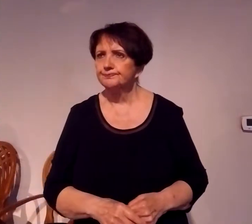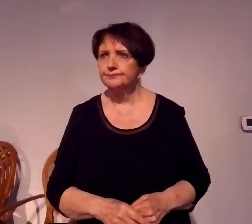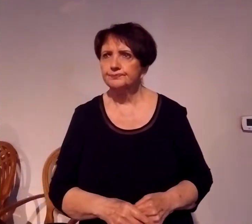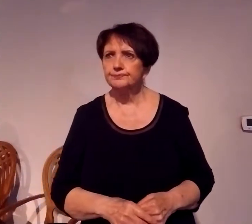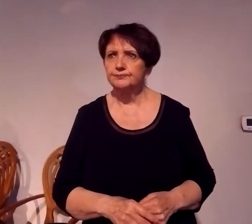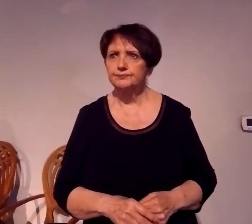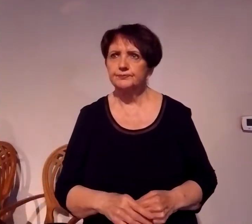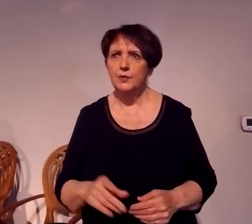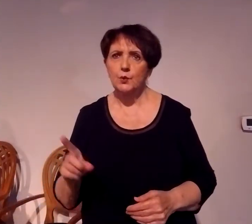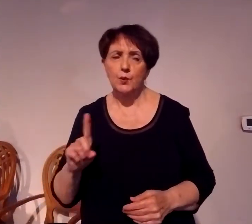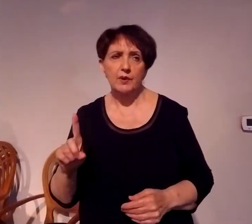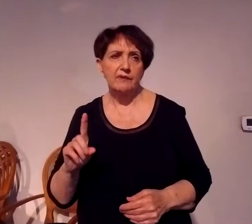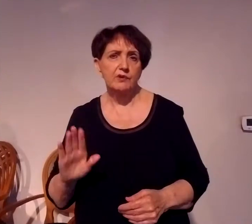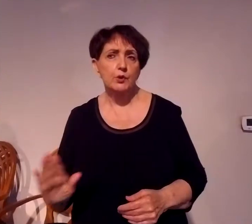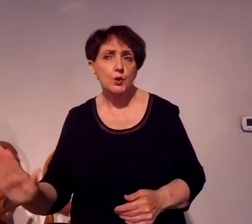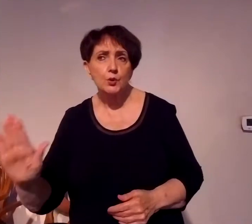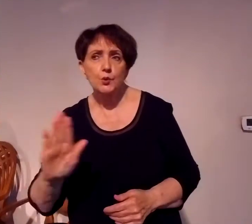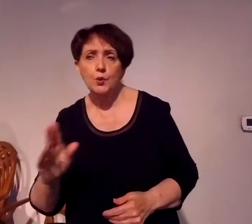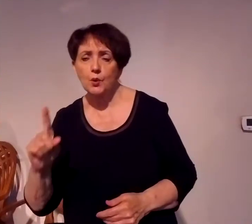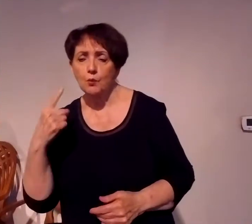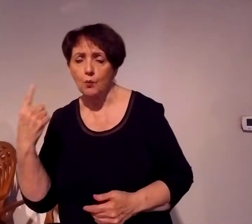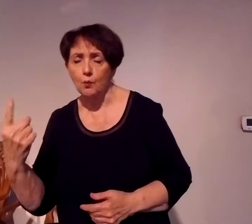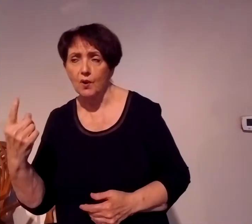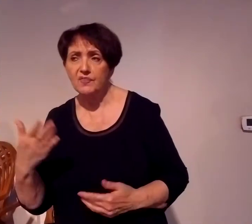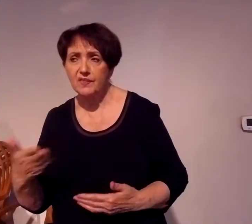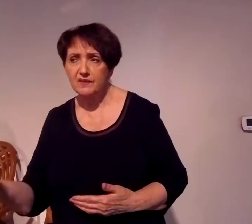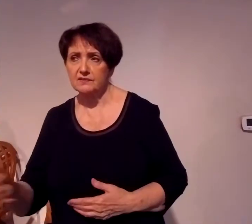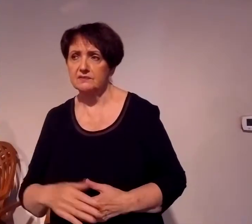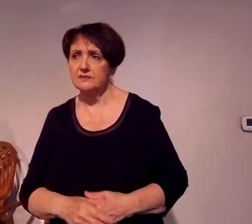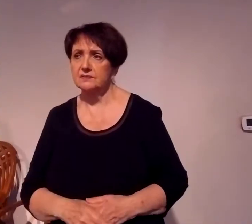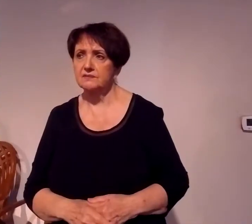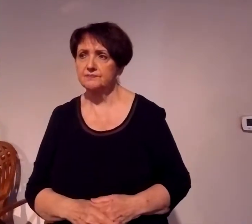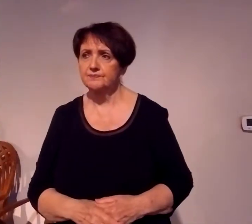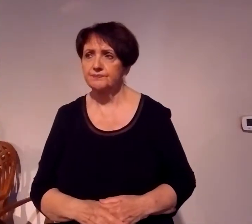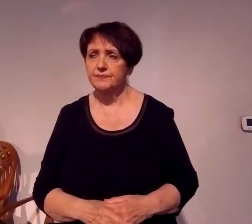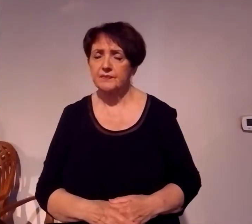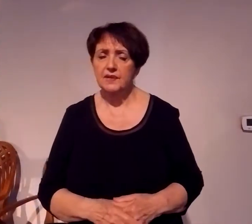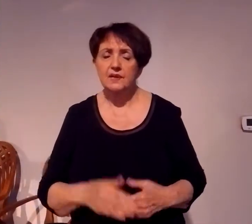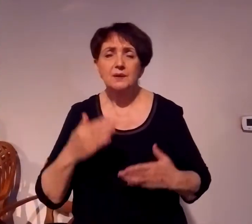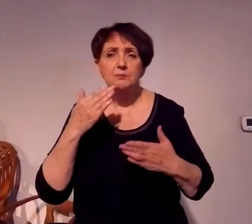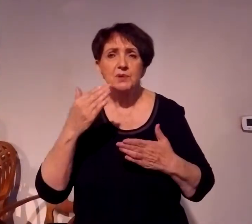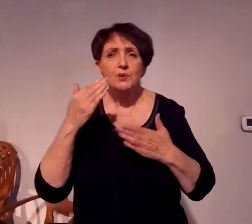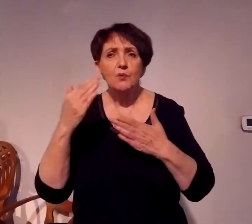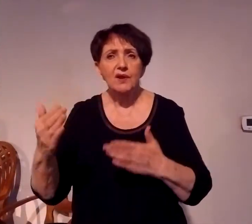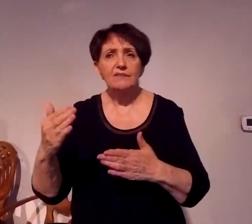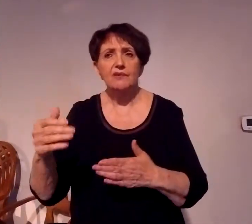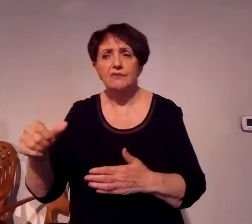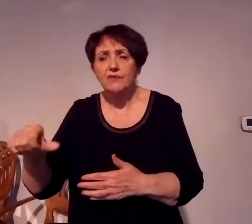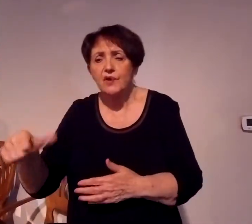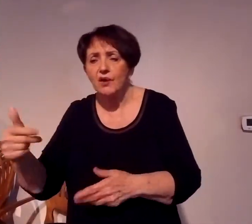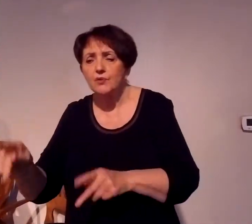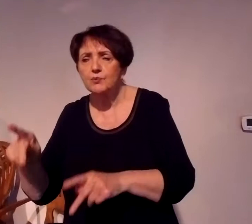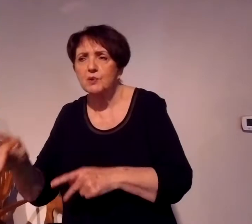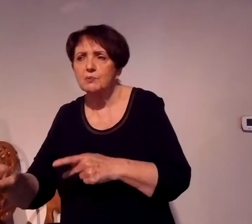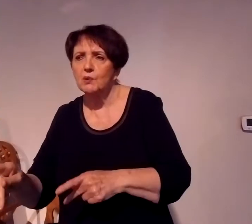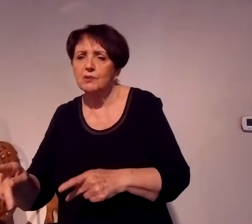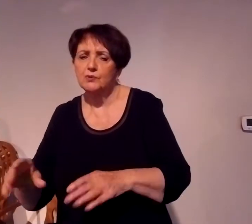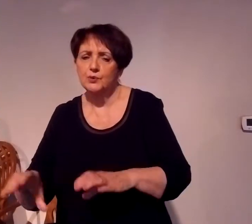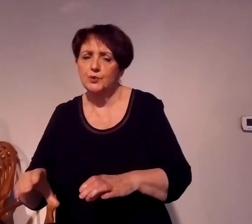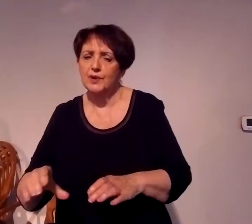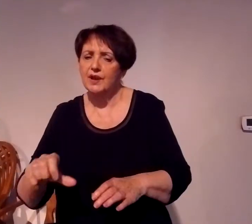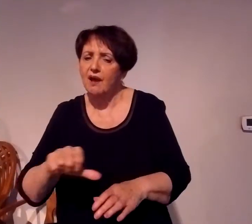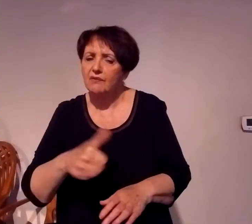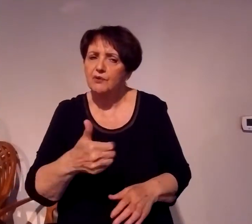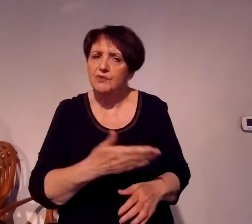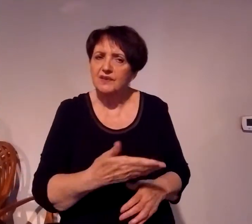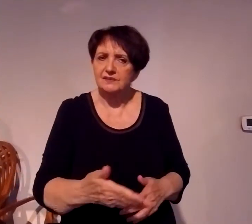wherever your one thing is. And then be grateful for all the other people who are carrying the rest of the load,